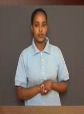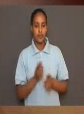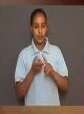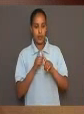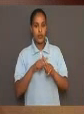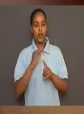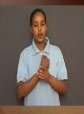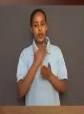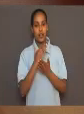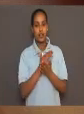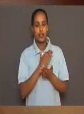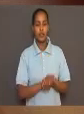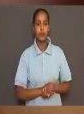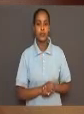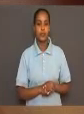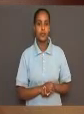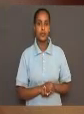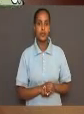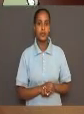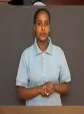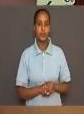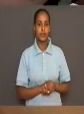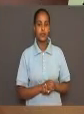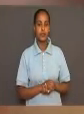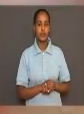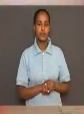Let's get back to our lesson.